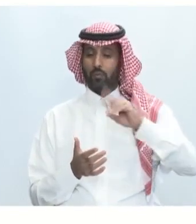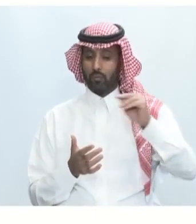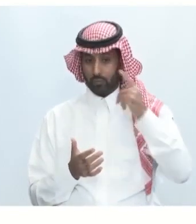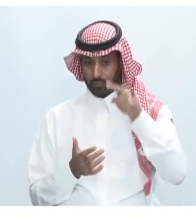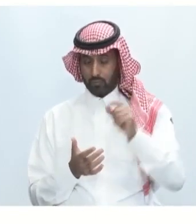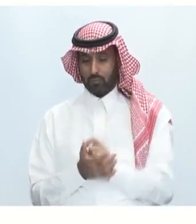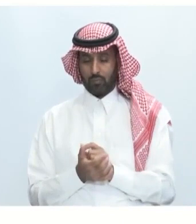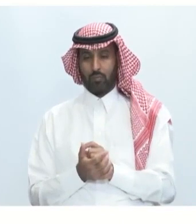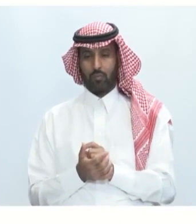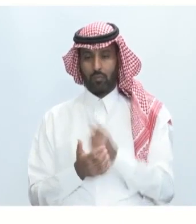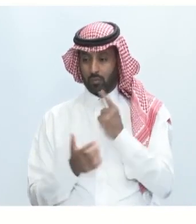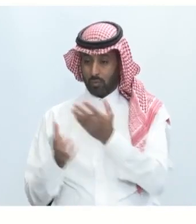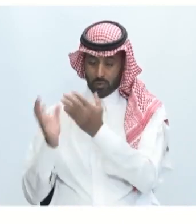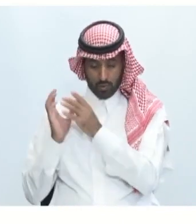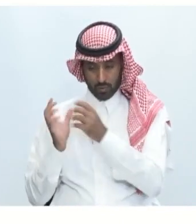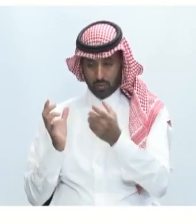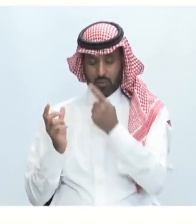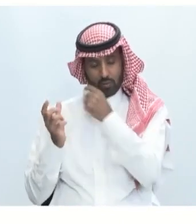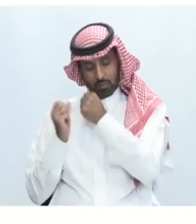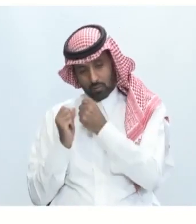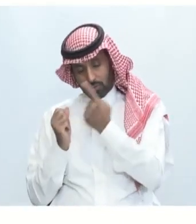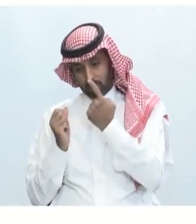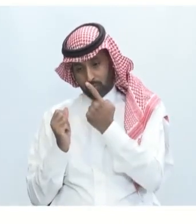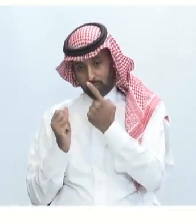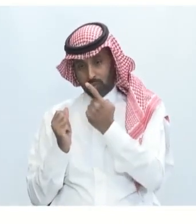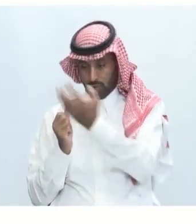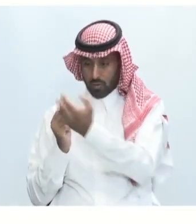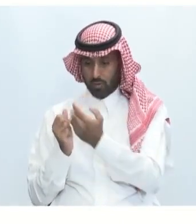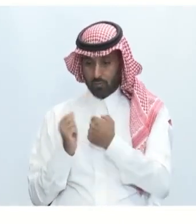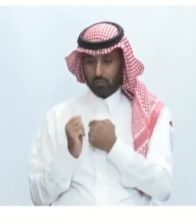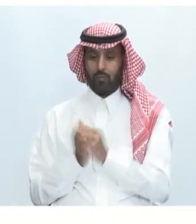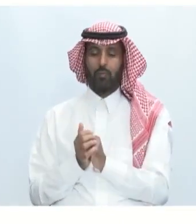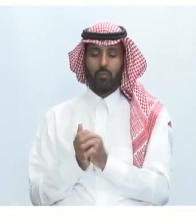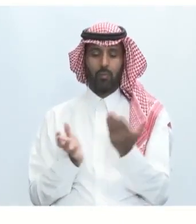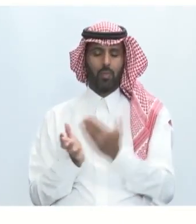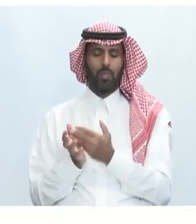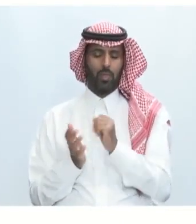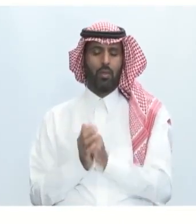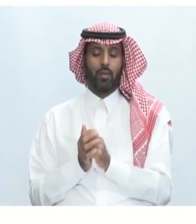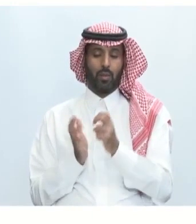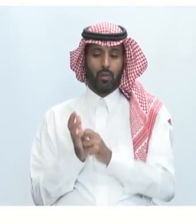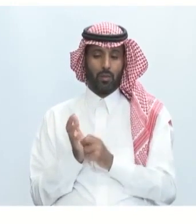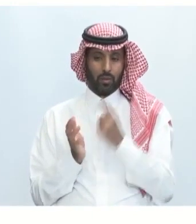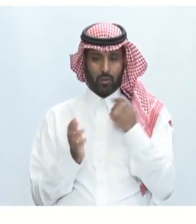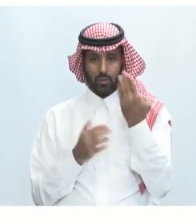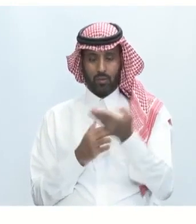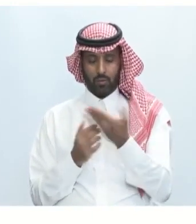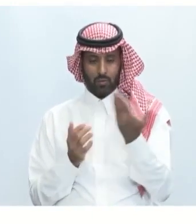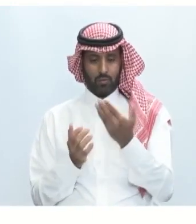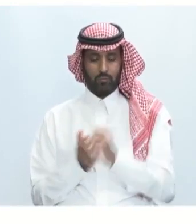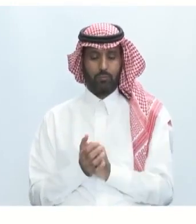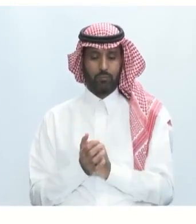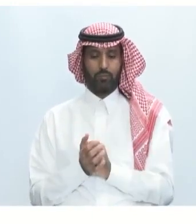example here, will you pass me a pillow? So here's some sentences here. Let's read them